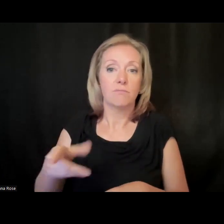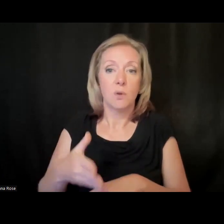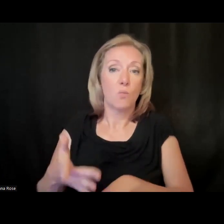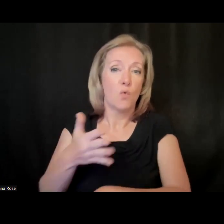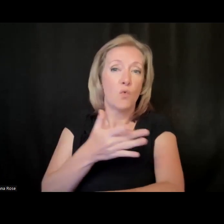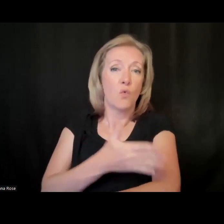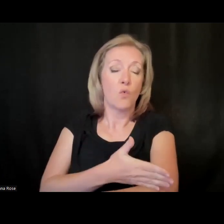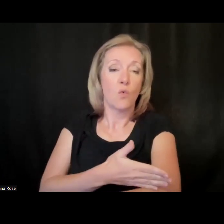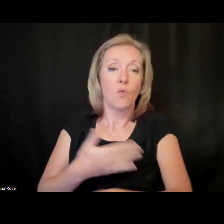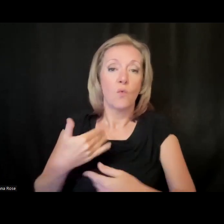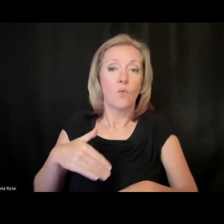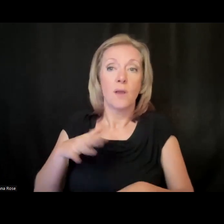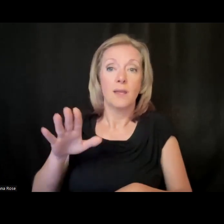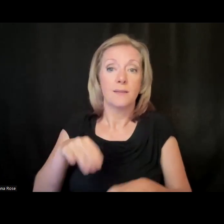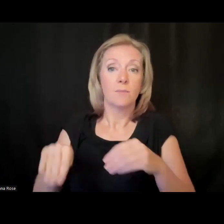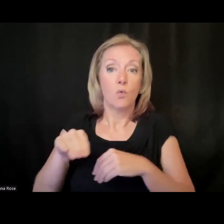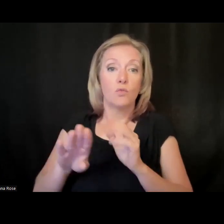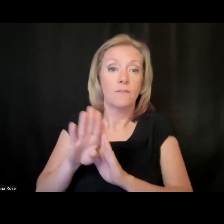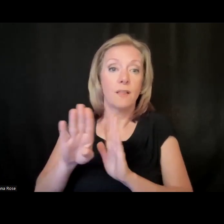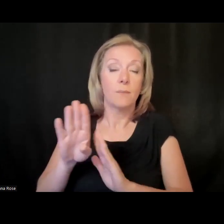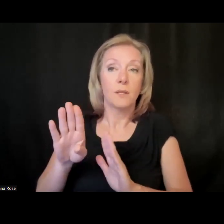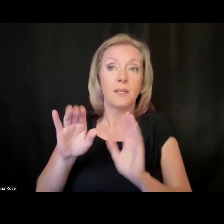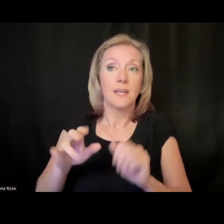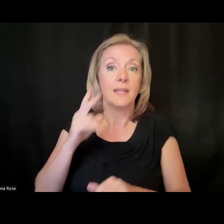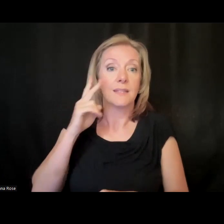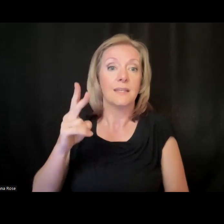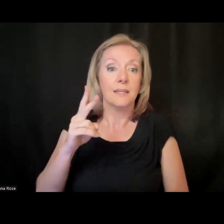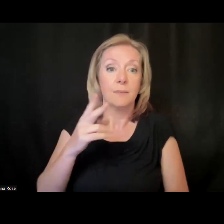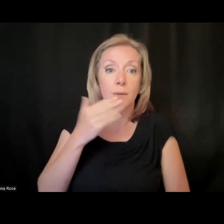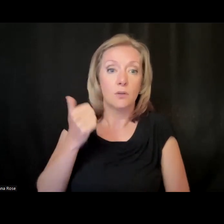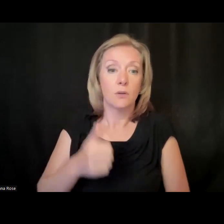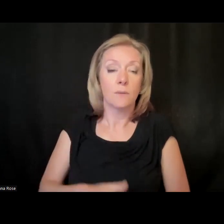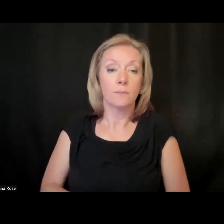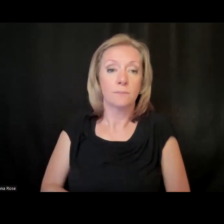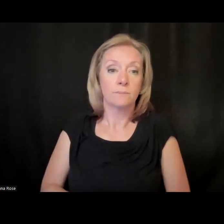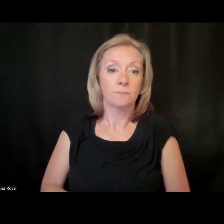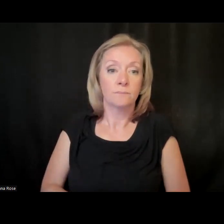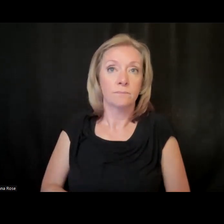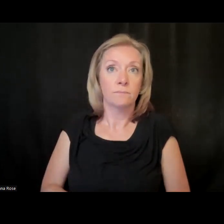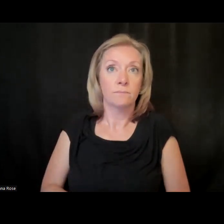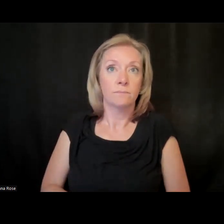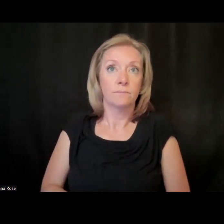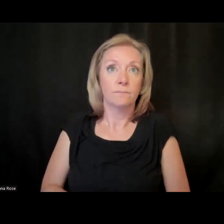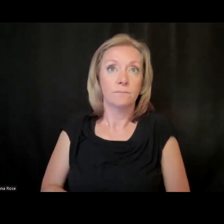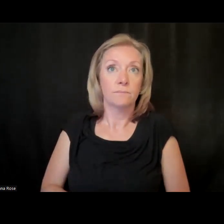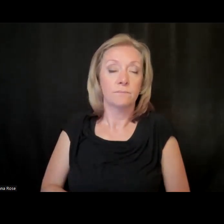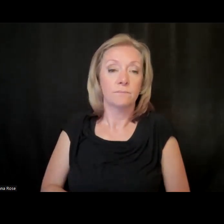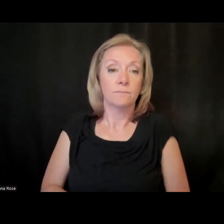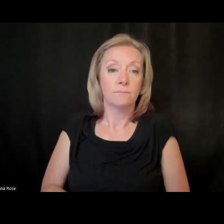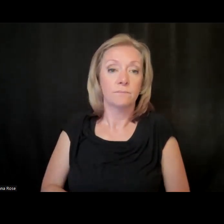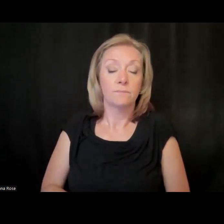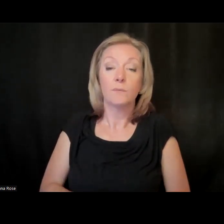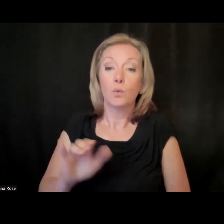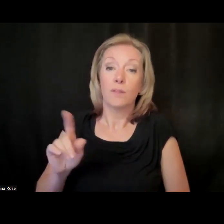had advanced his motor development other than he can see better. Absolute truth. That's lesson 1.